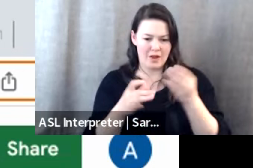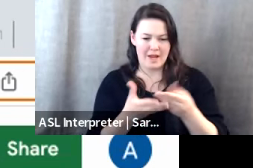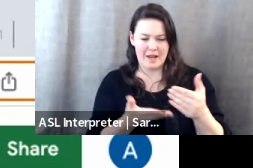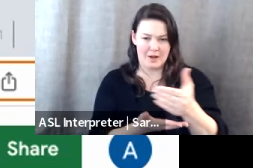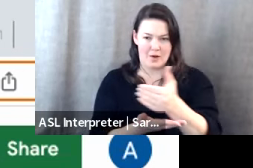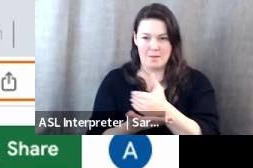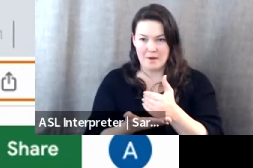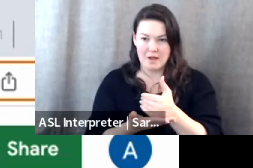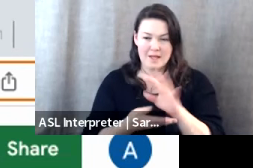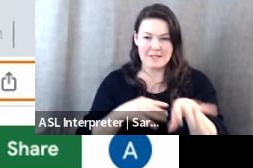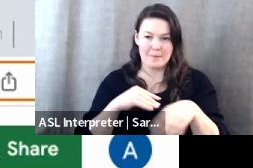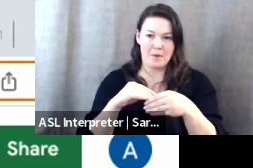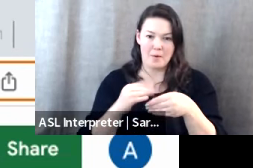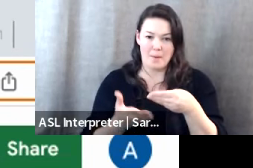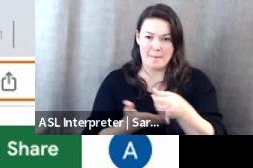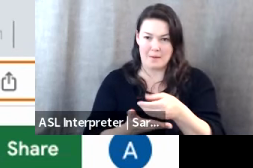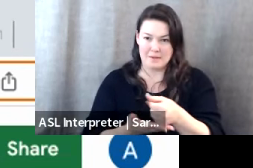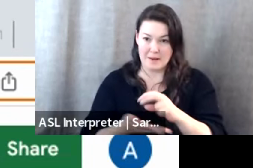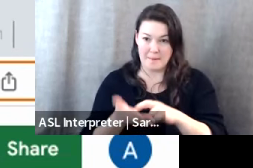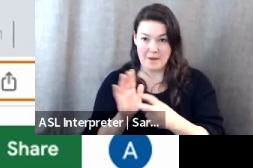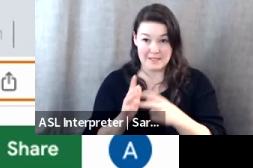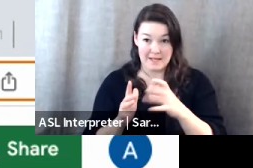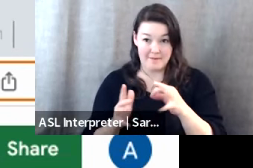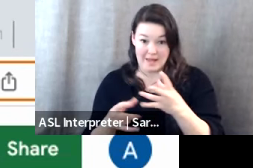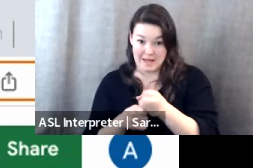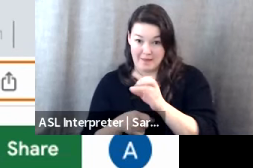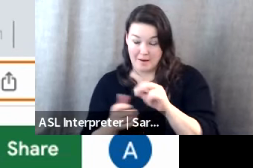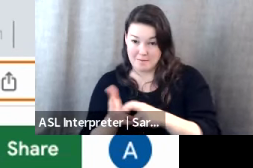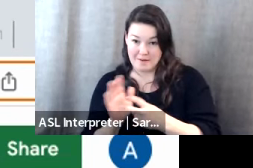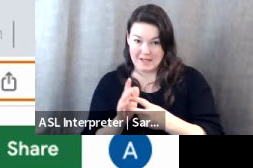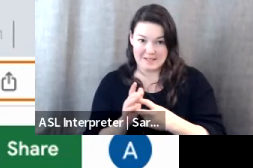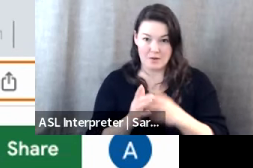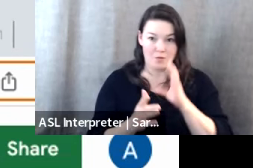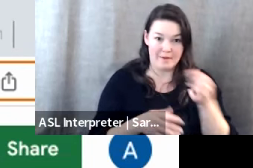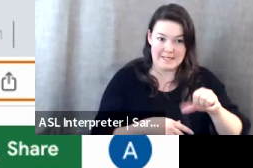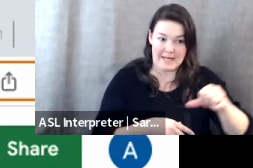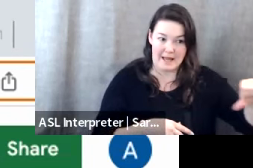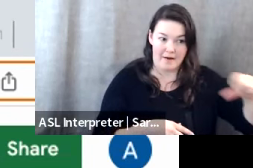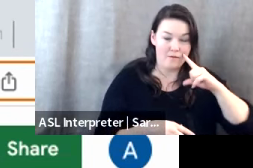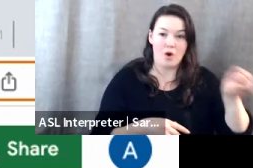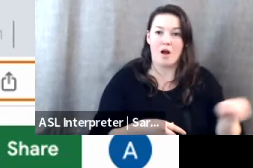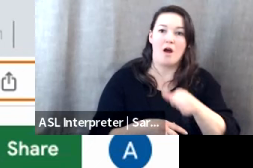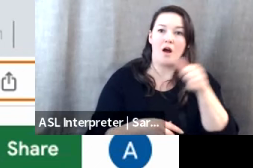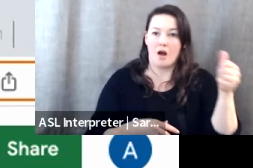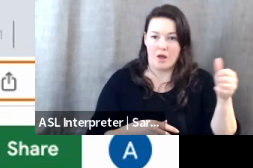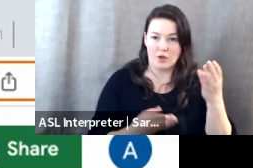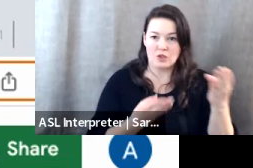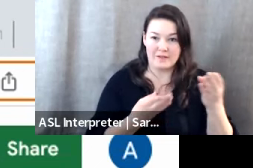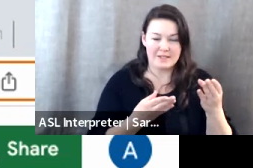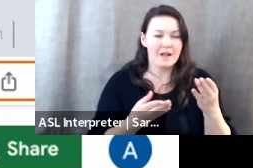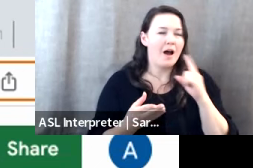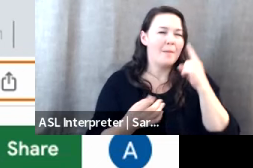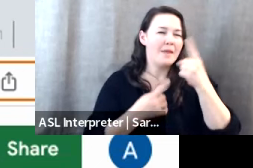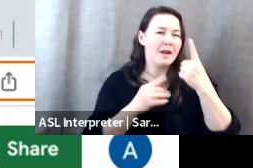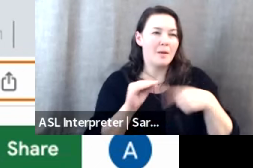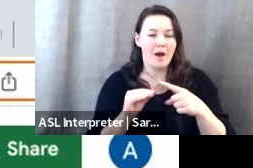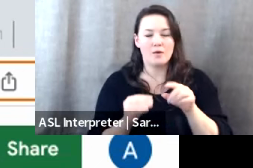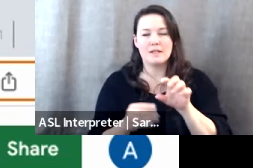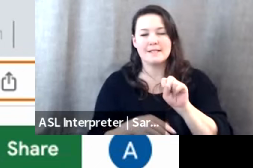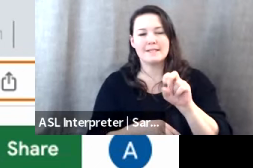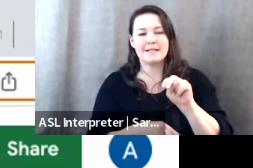render someone ineligible for other services? Or I'm thinking specifically of Medicaid eligibility, for example, in addition to SNAP and other things,